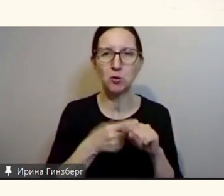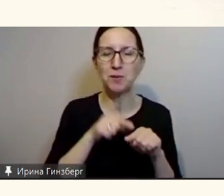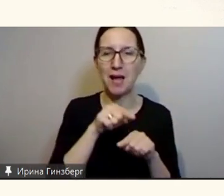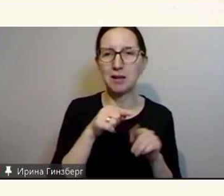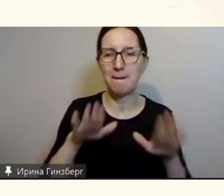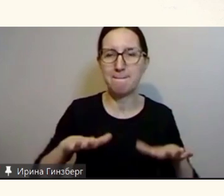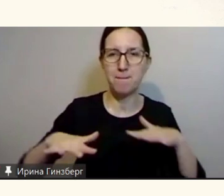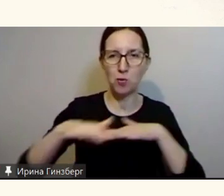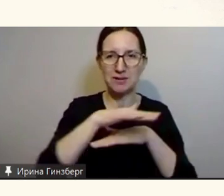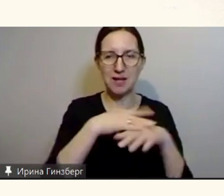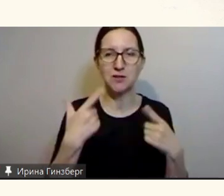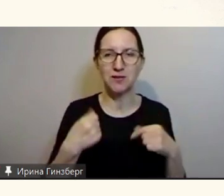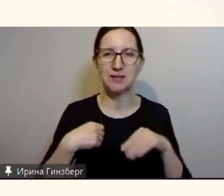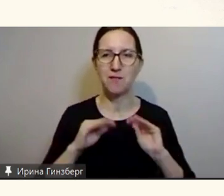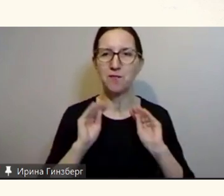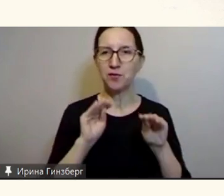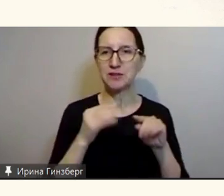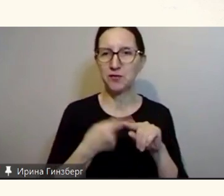And the next.